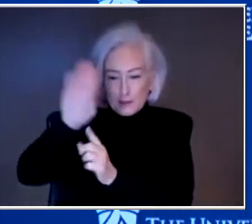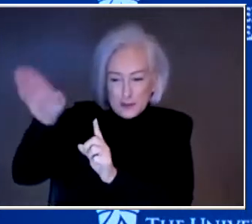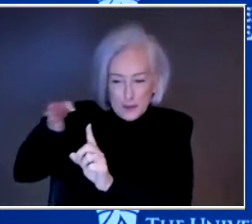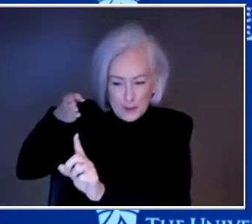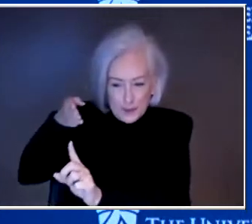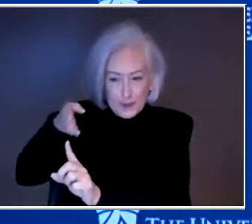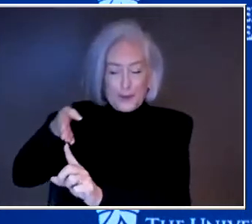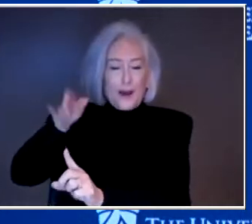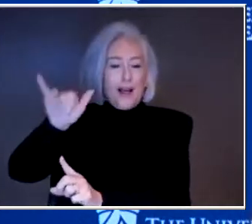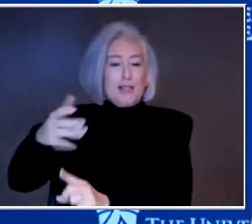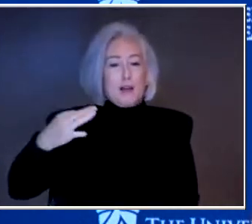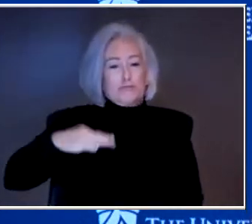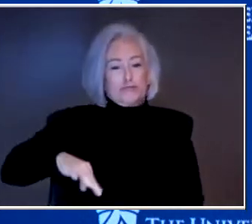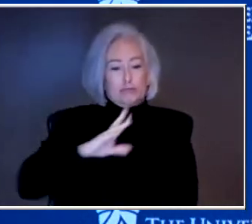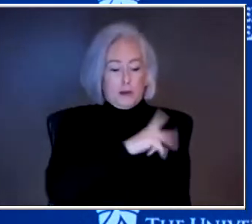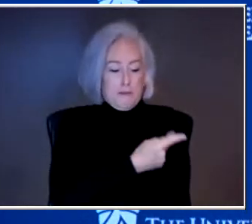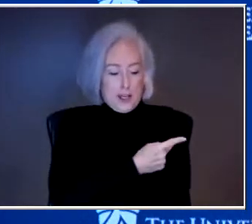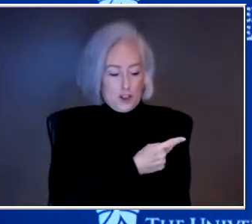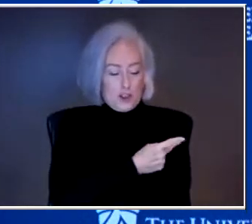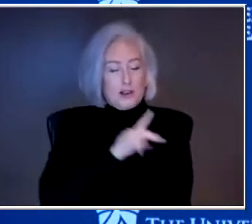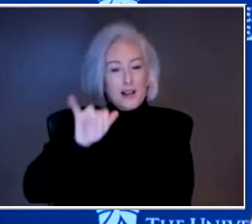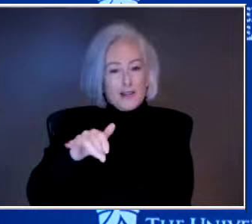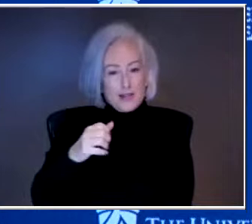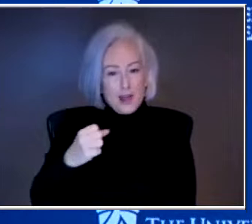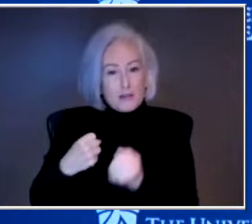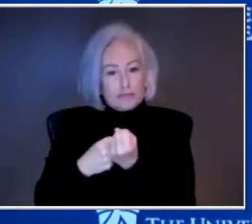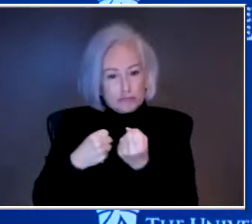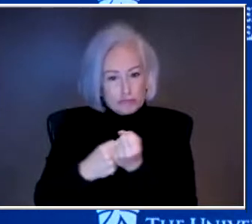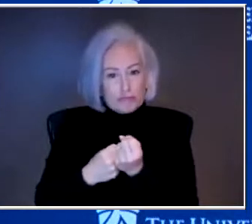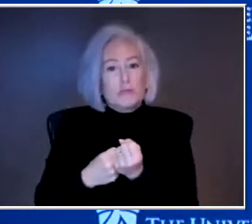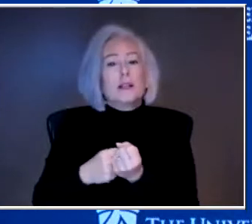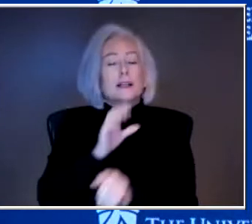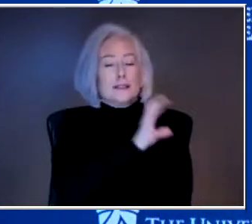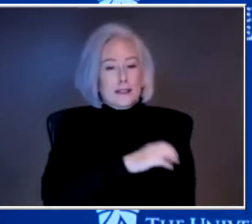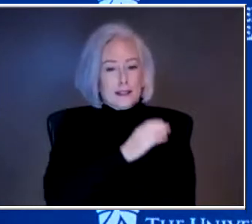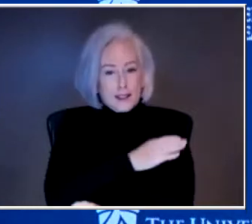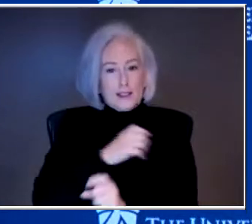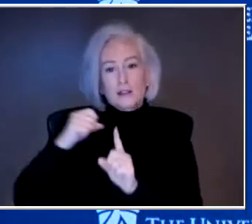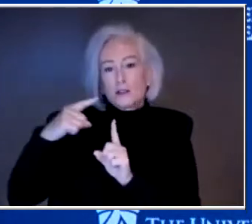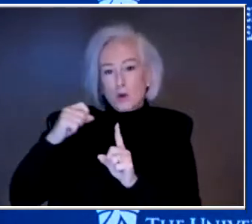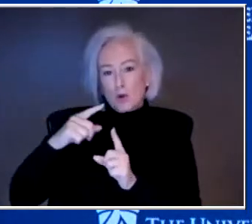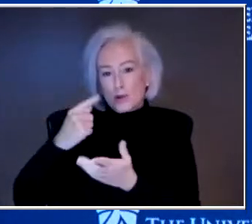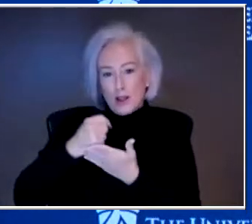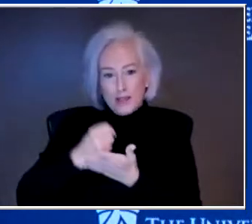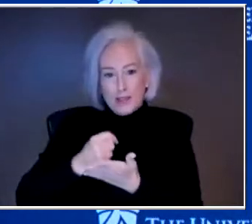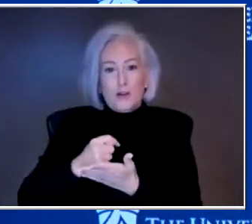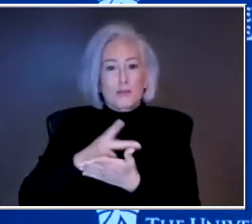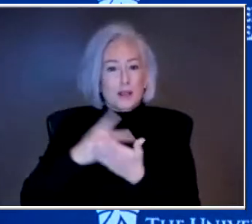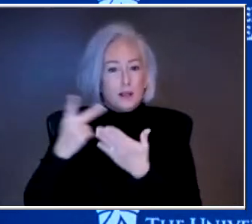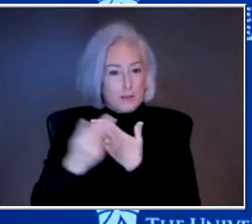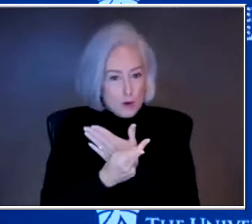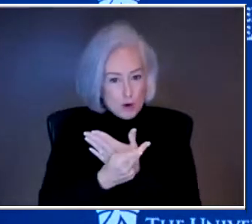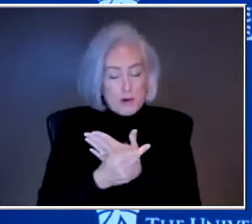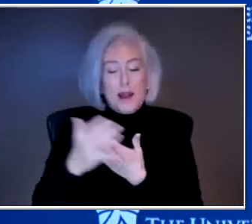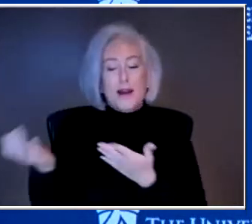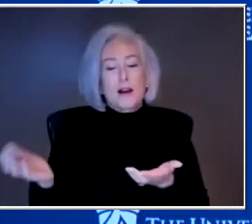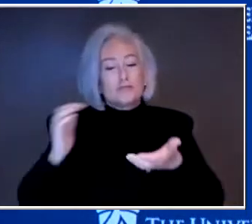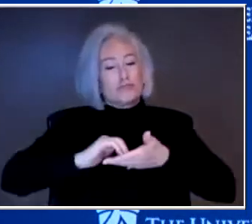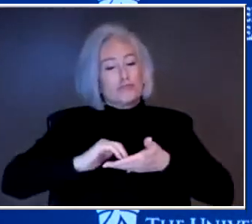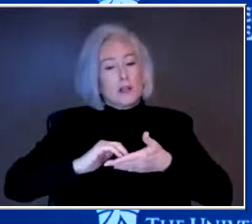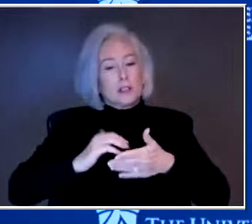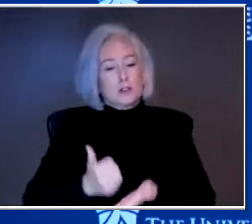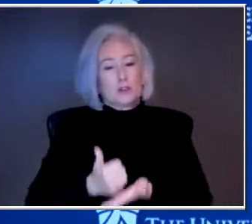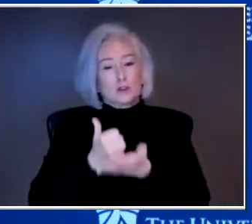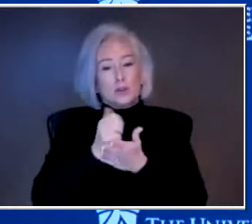So IBA supports our clinical proton therapy program, but we've also partnered with them for this fruitful research collaboration focused on developing something called